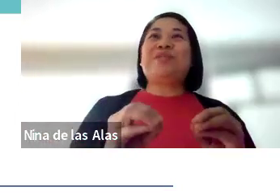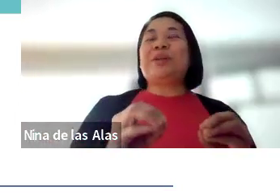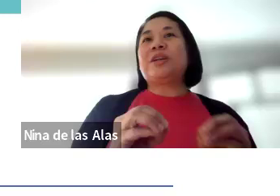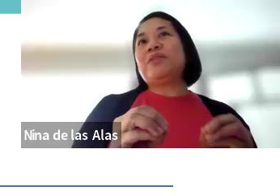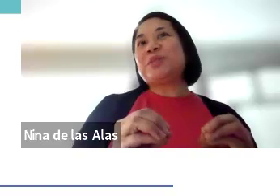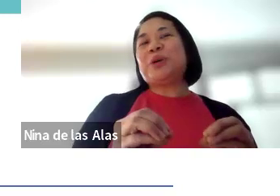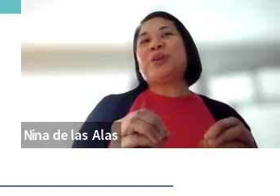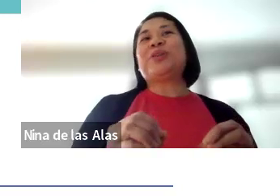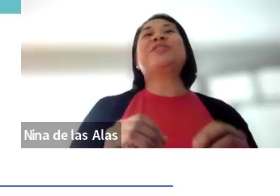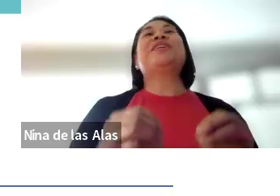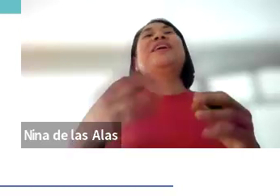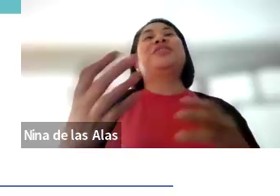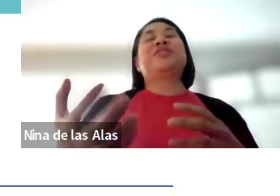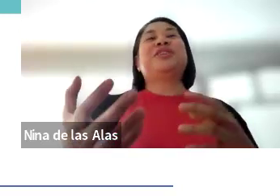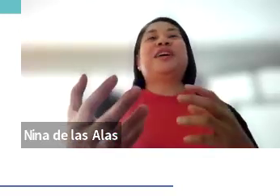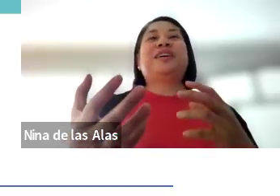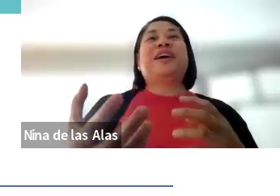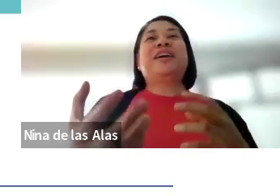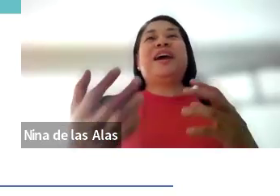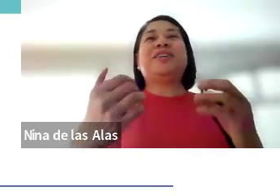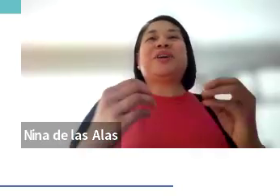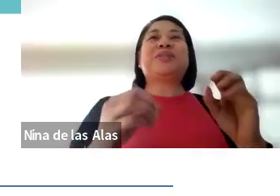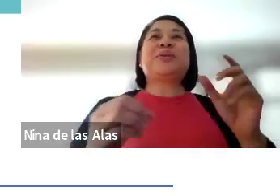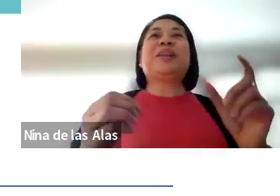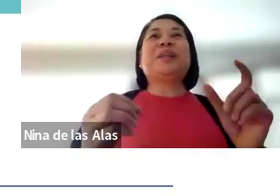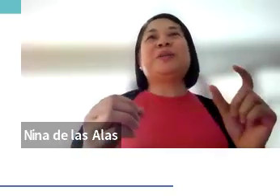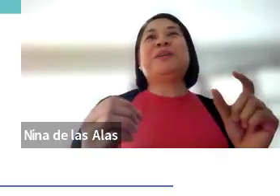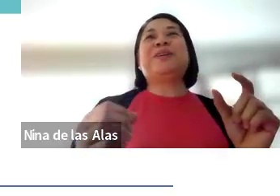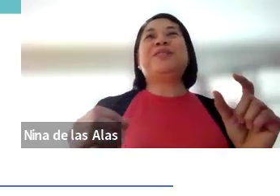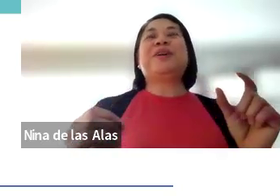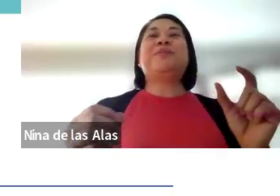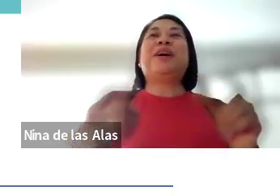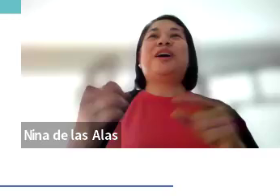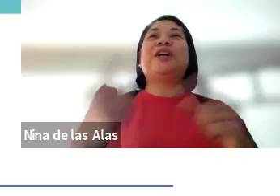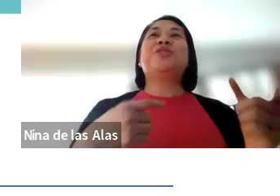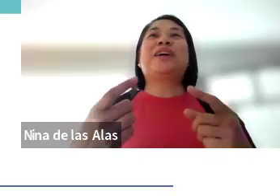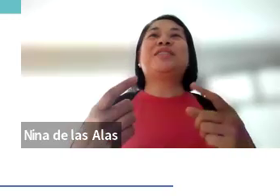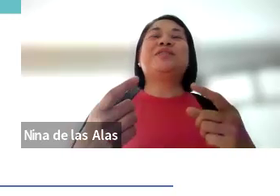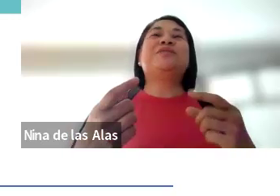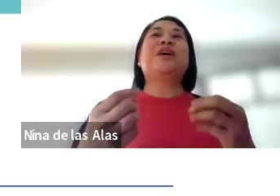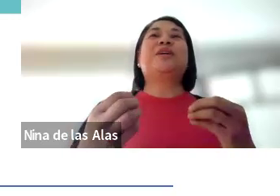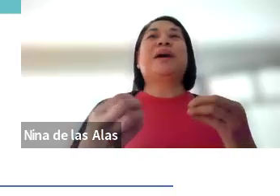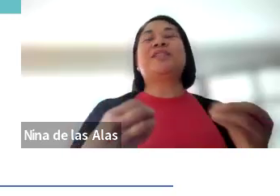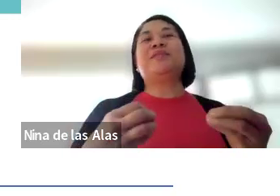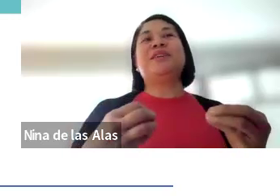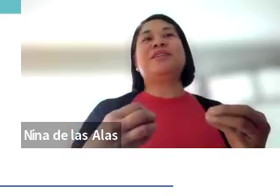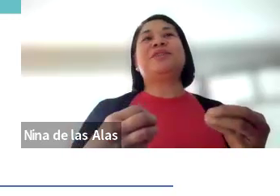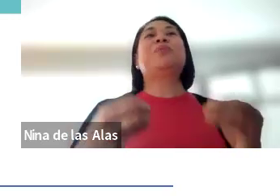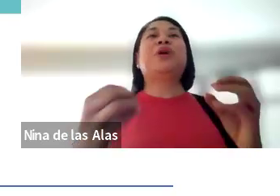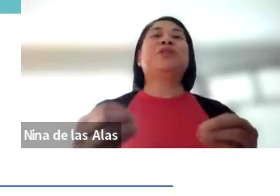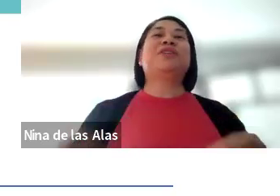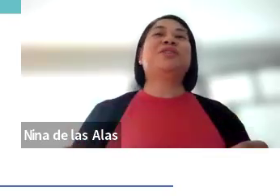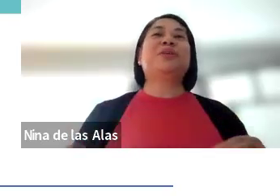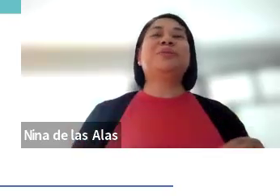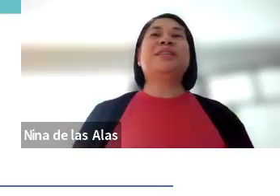to just give you a little bit of a spoiler alert. Dr. Yang has also a little bit of some interactive activities.